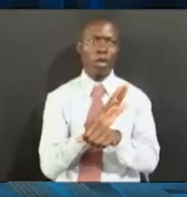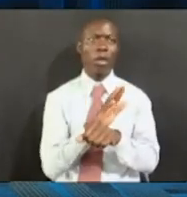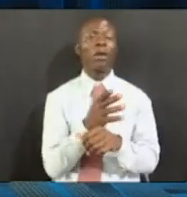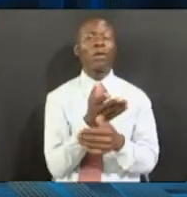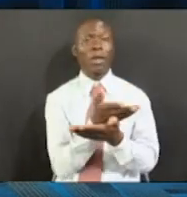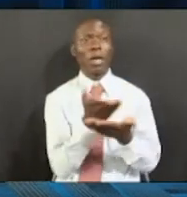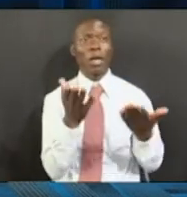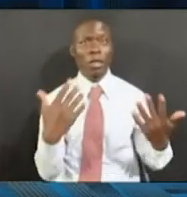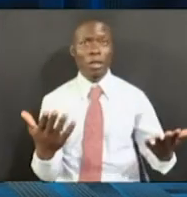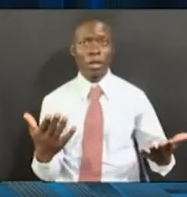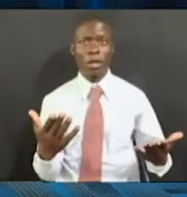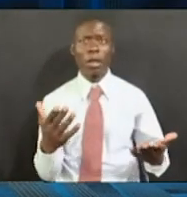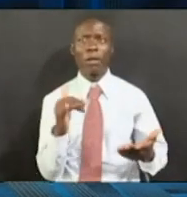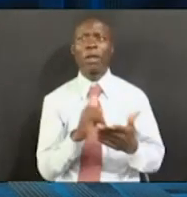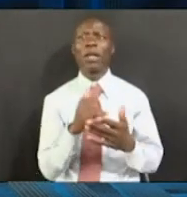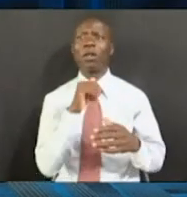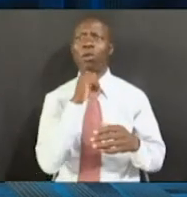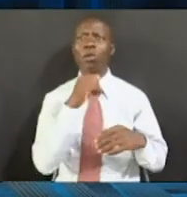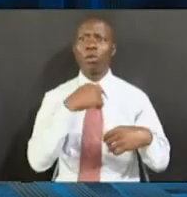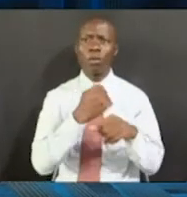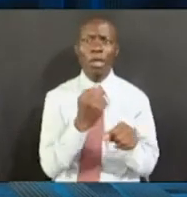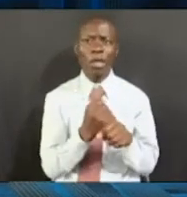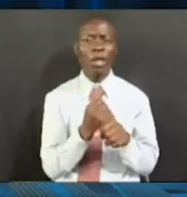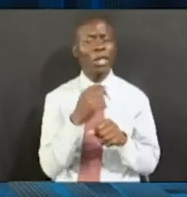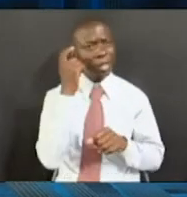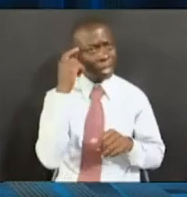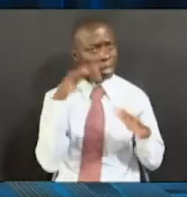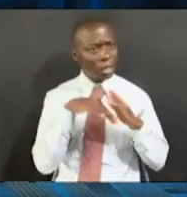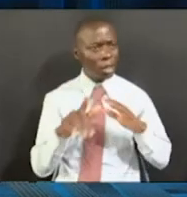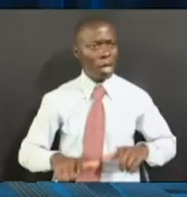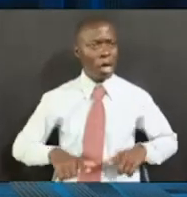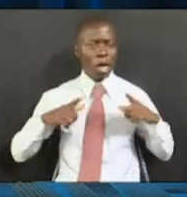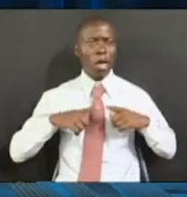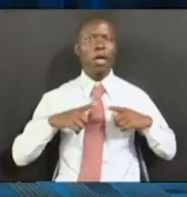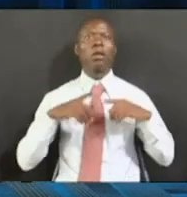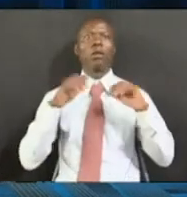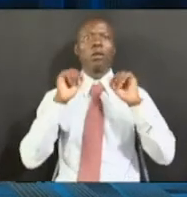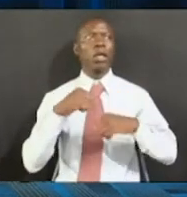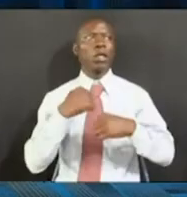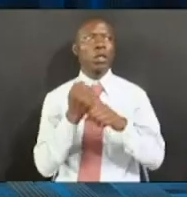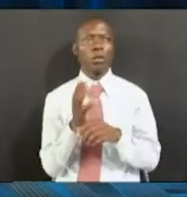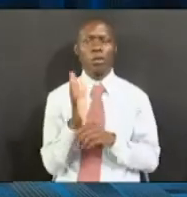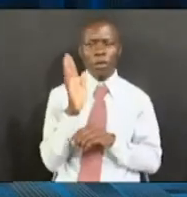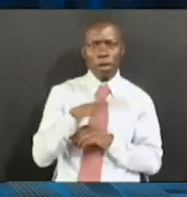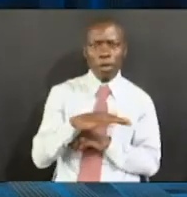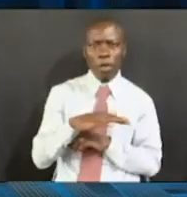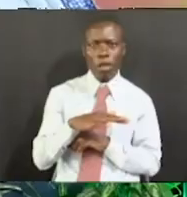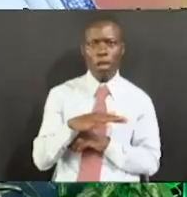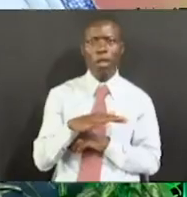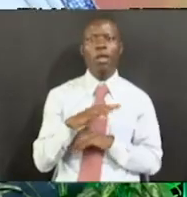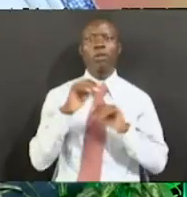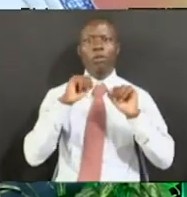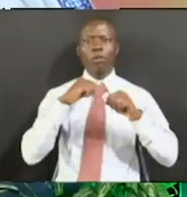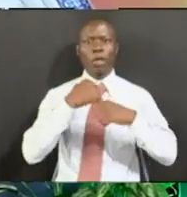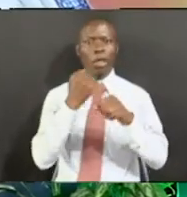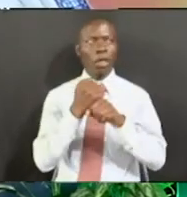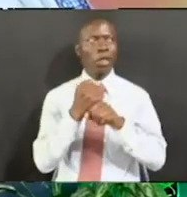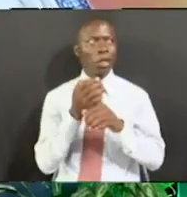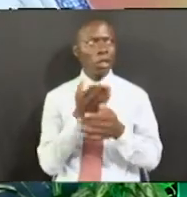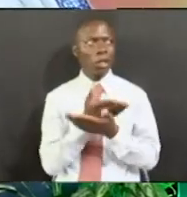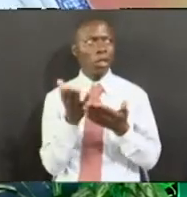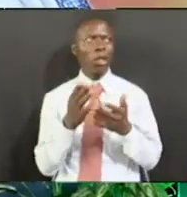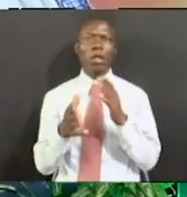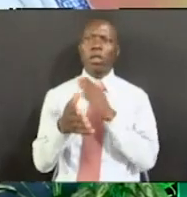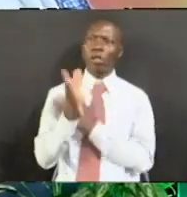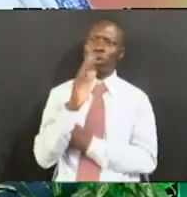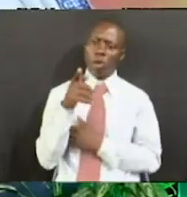are not making sense in your life, you can call to this God and he can make things right. This God is